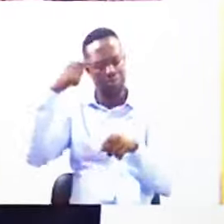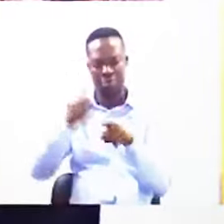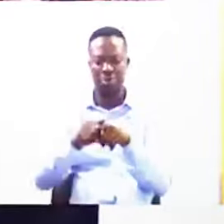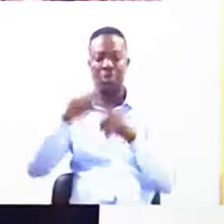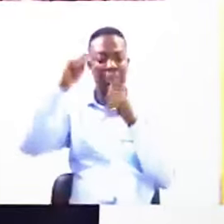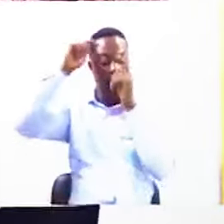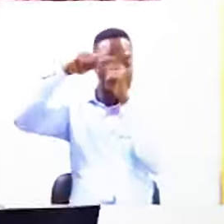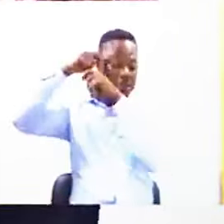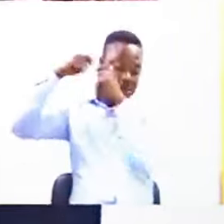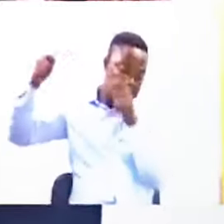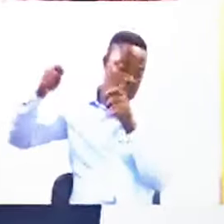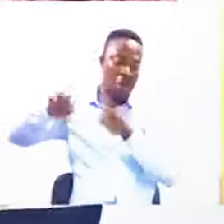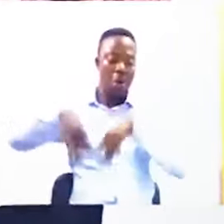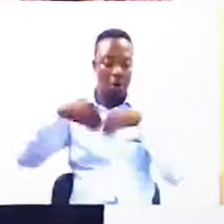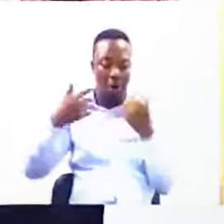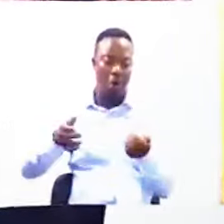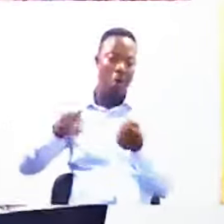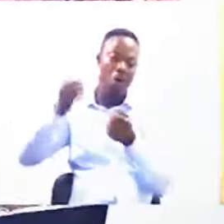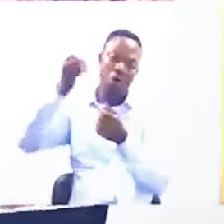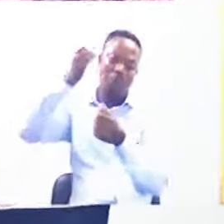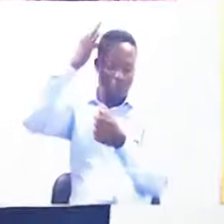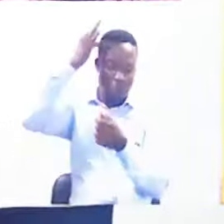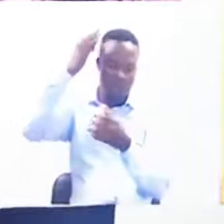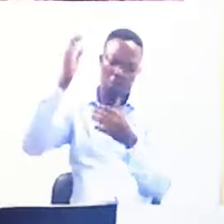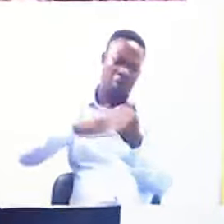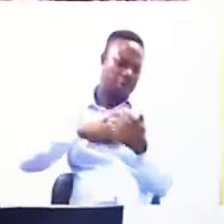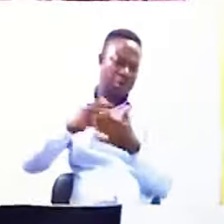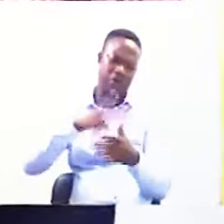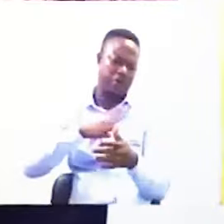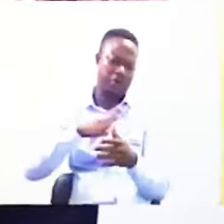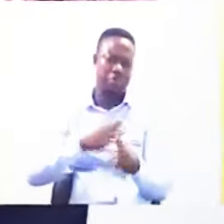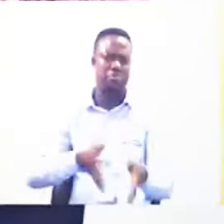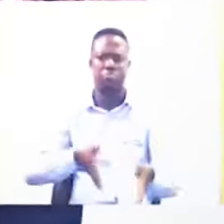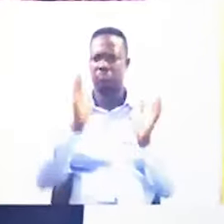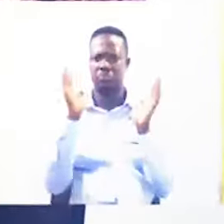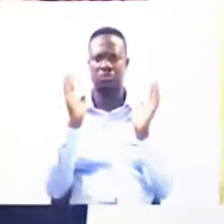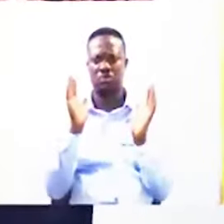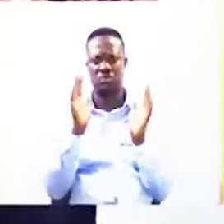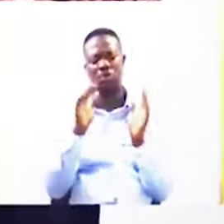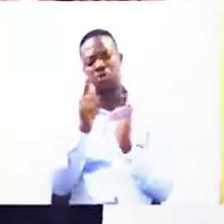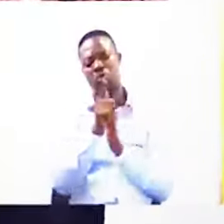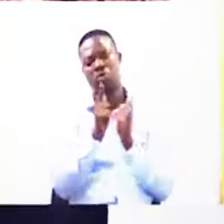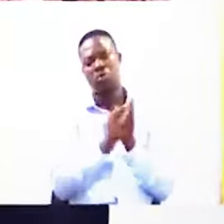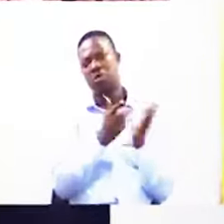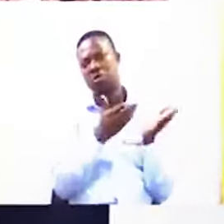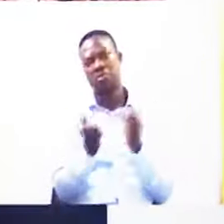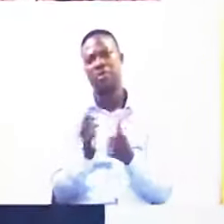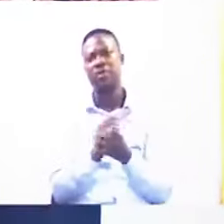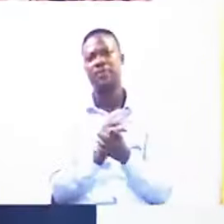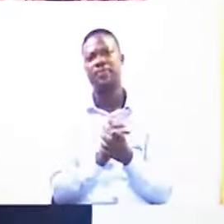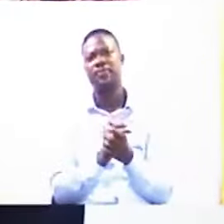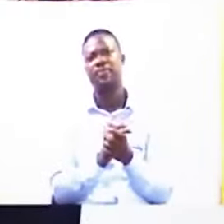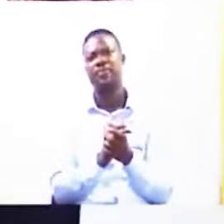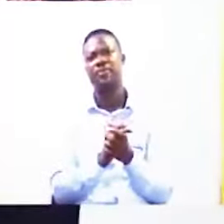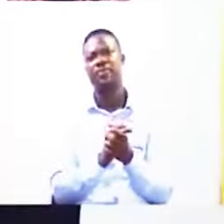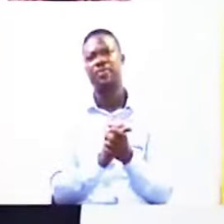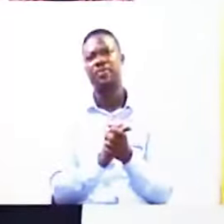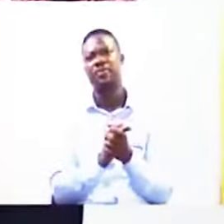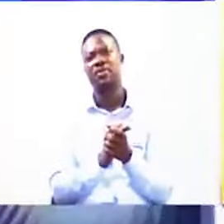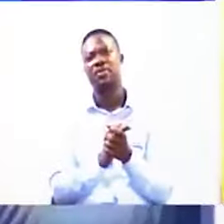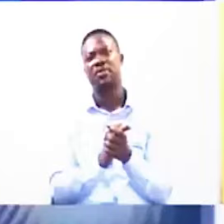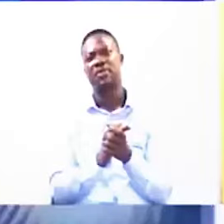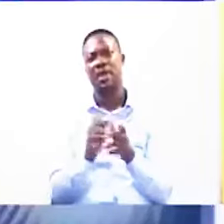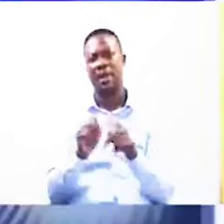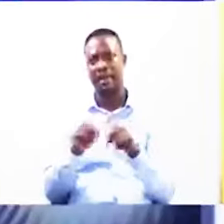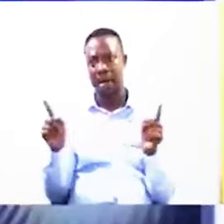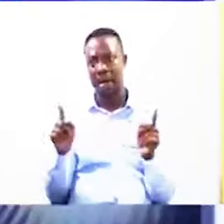amfa duku ankata ni trisu no ba sori a men kasere nim ana men pam no. But you go to